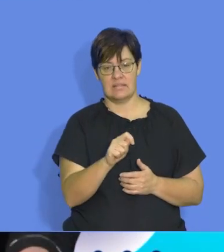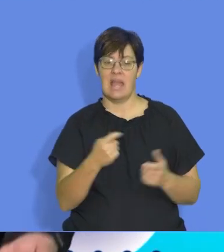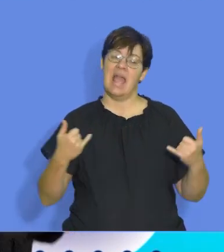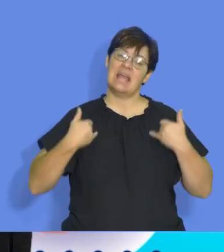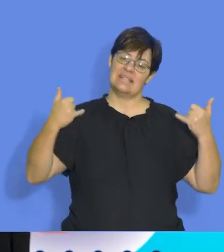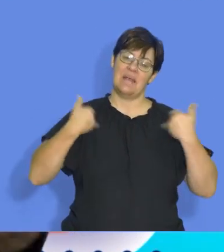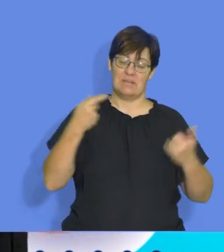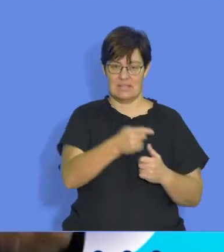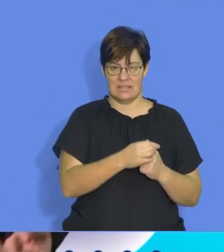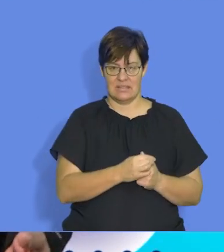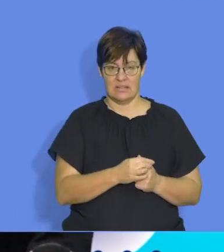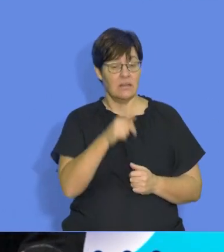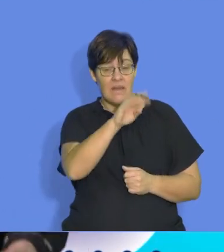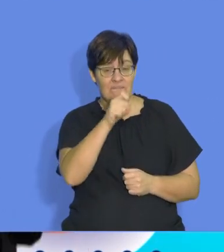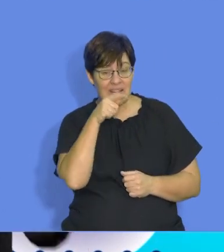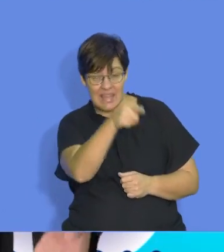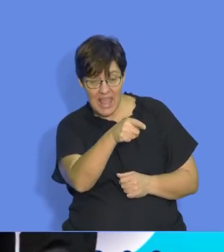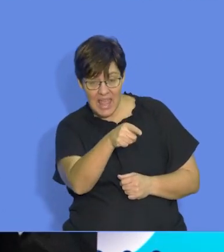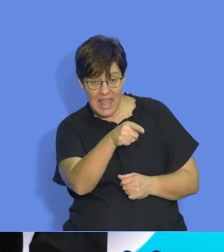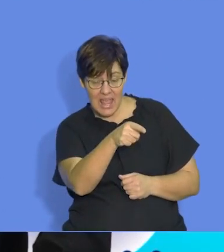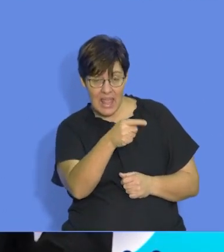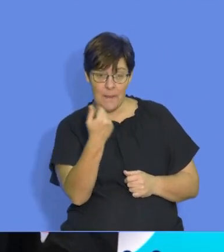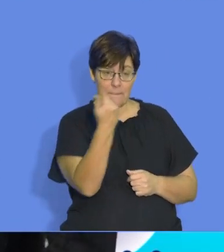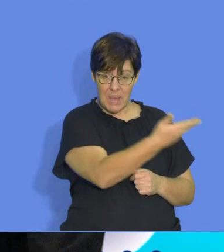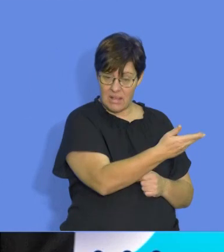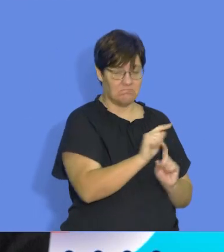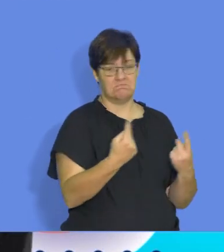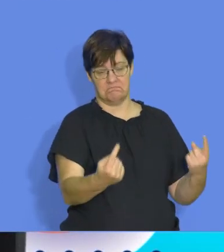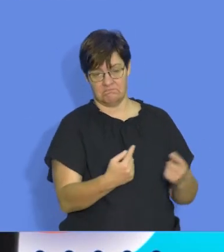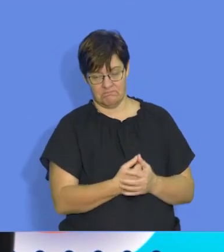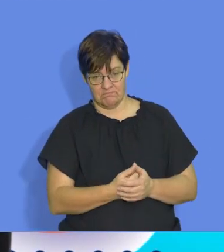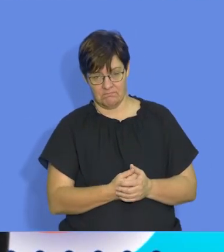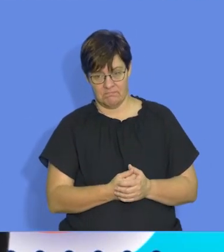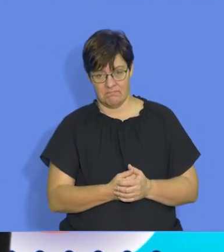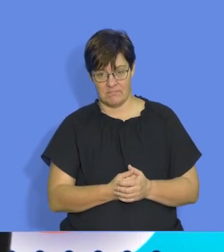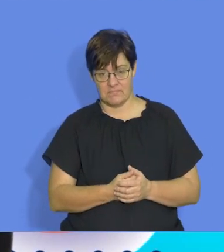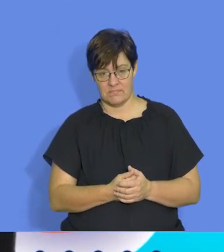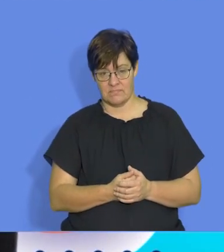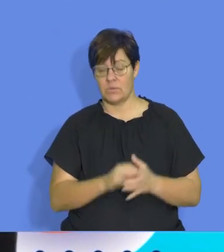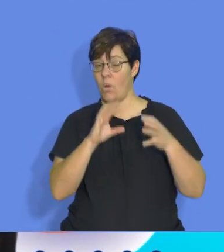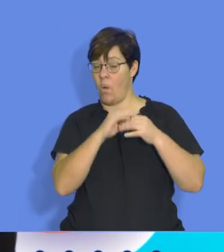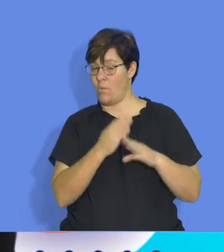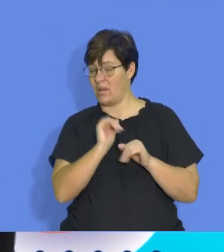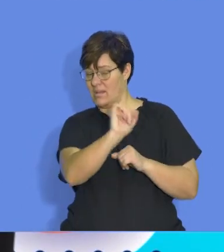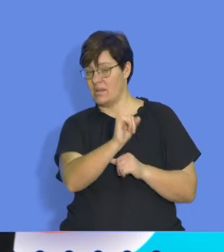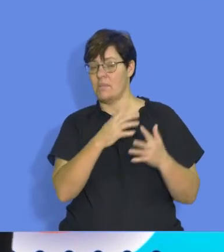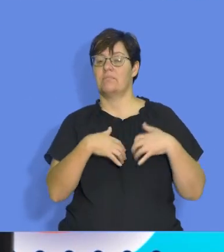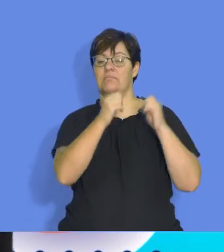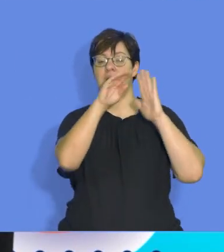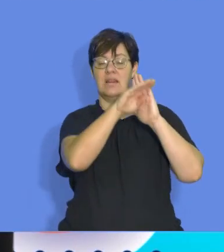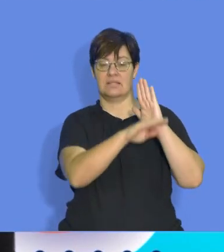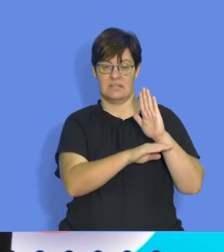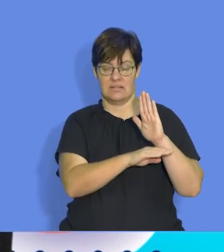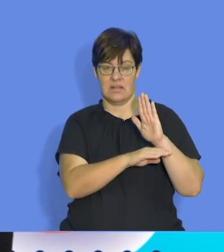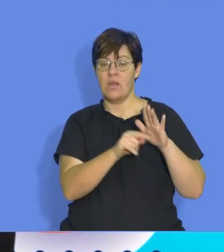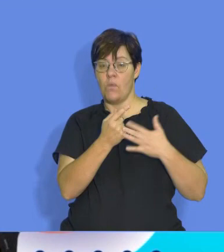expenses, you cannot claim back that VAT from SARS. Okay, but that's homework for you to draw up a list of items where you